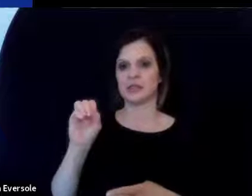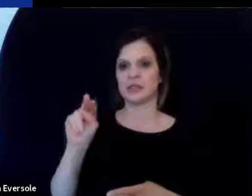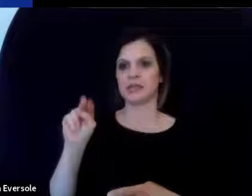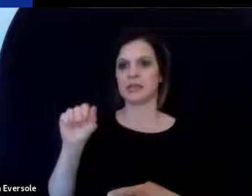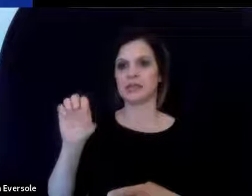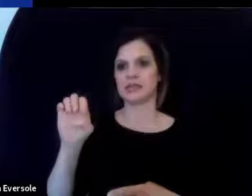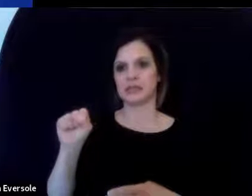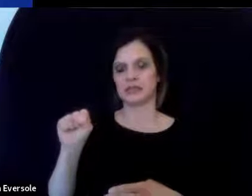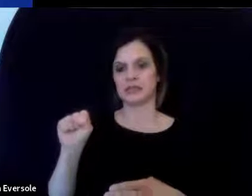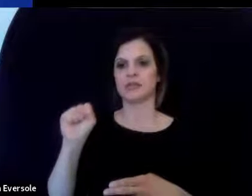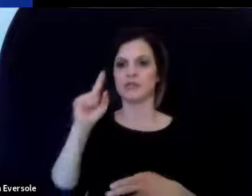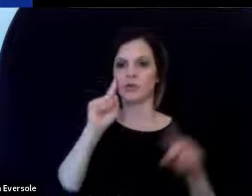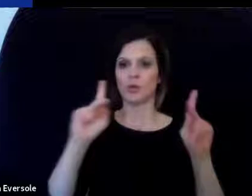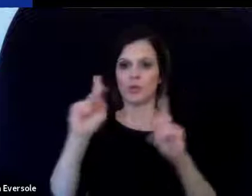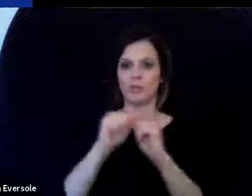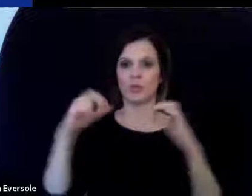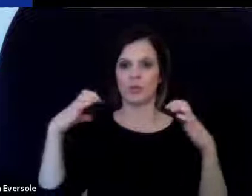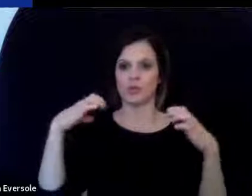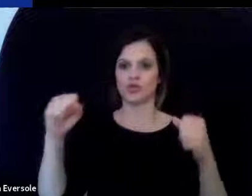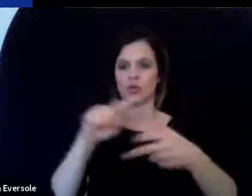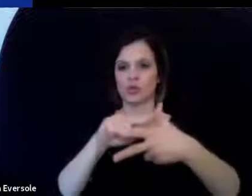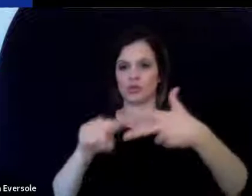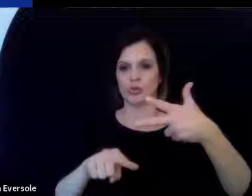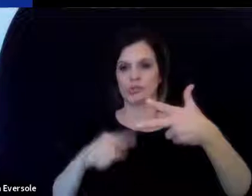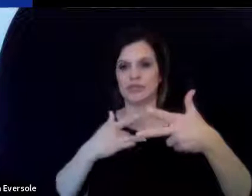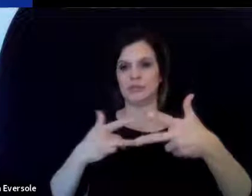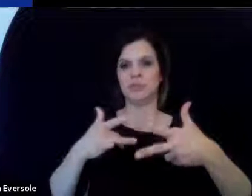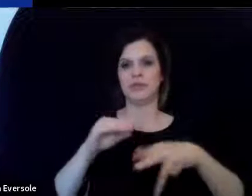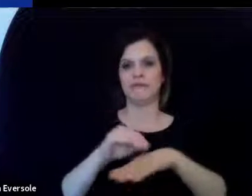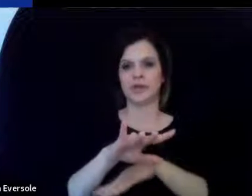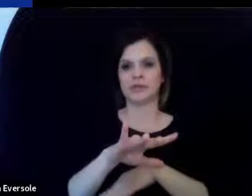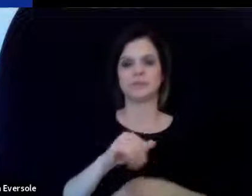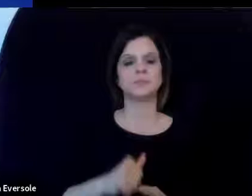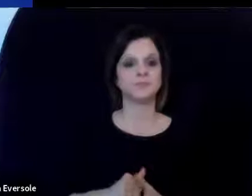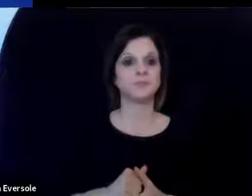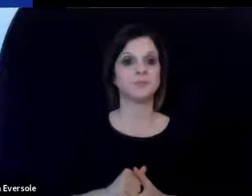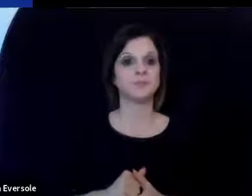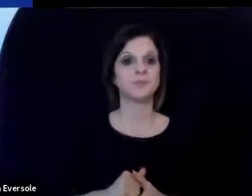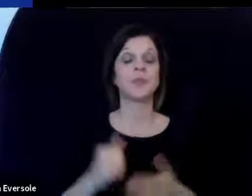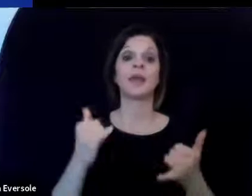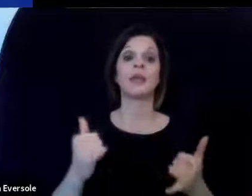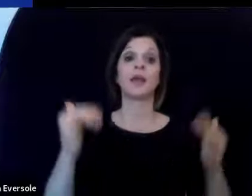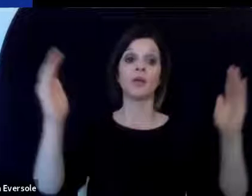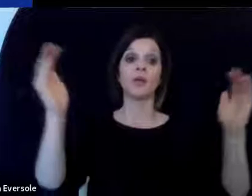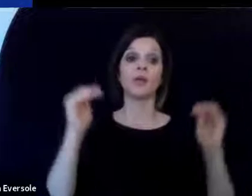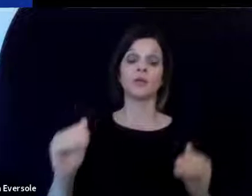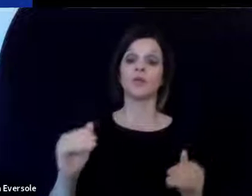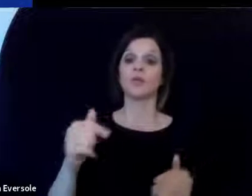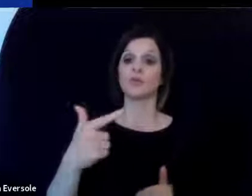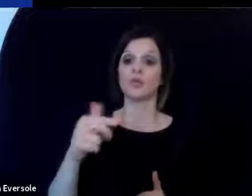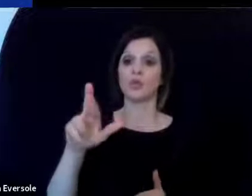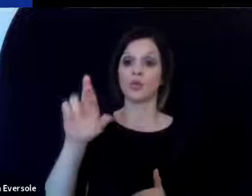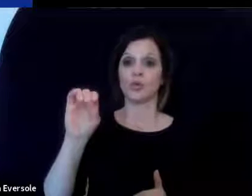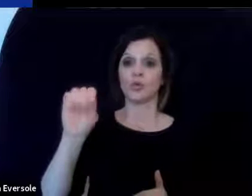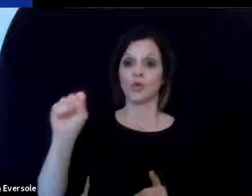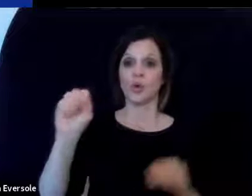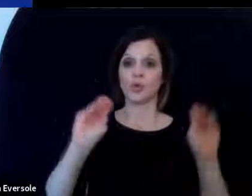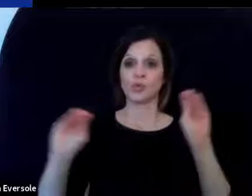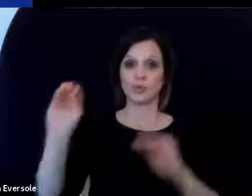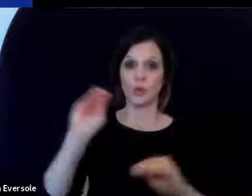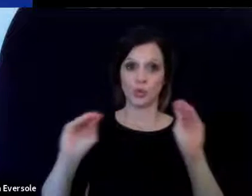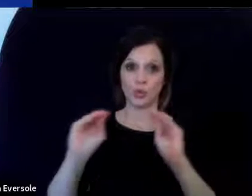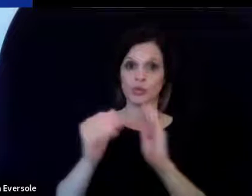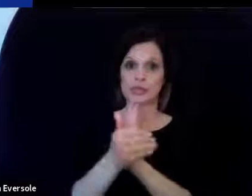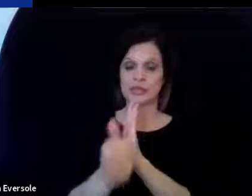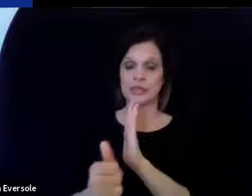has charge. So some gross motor characteristics. They typically like to stay close to the ground.